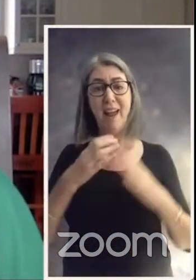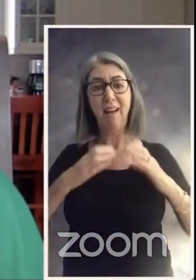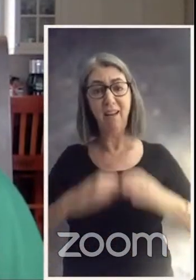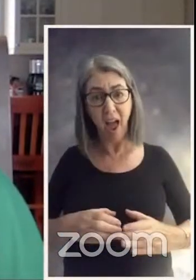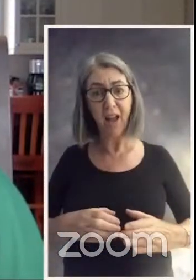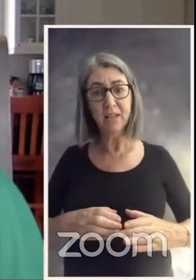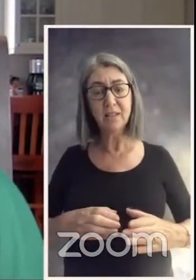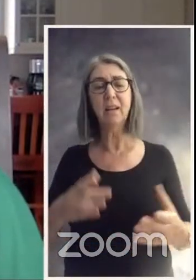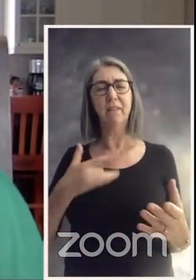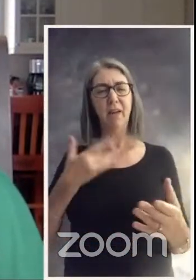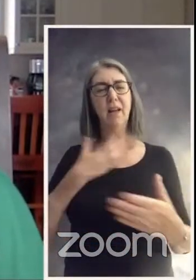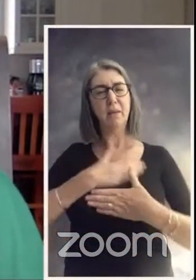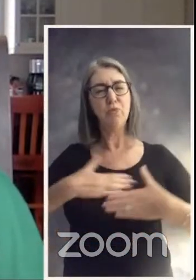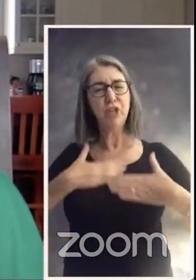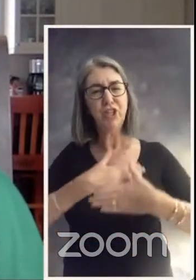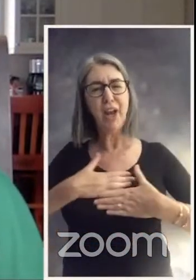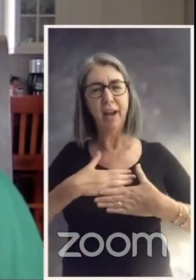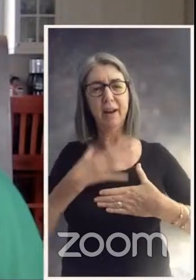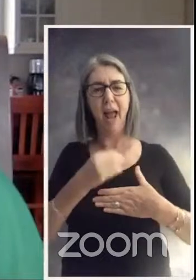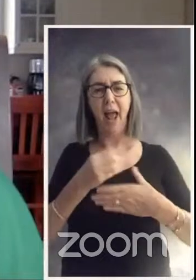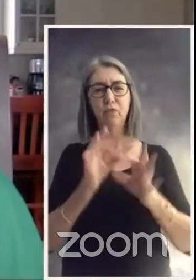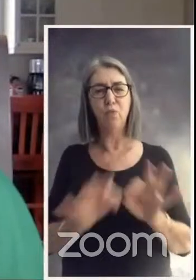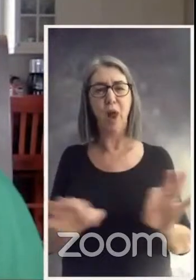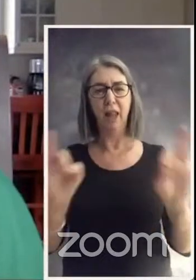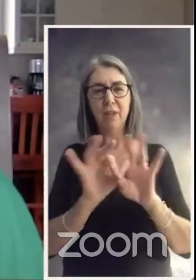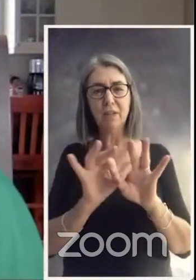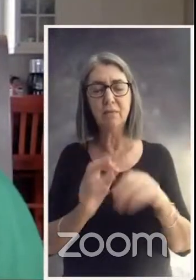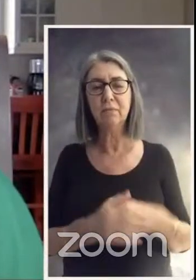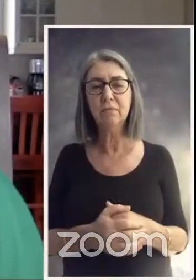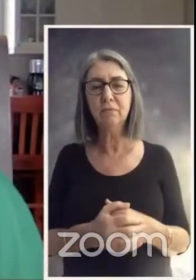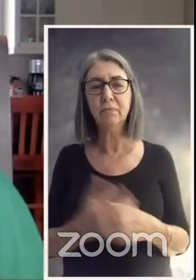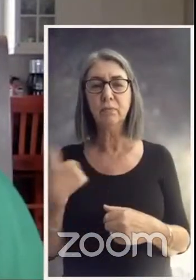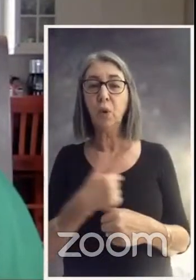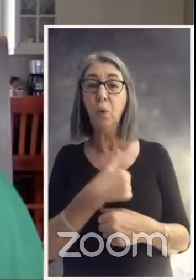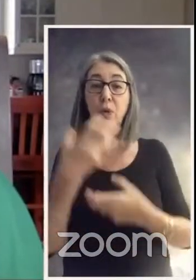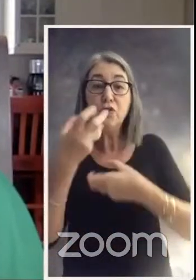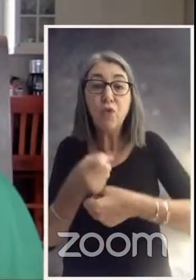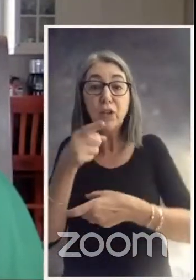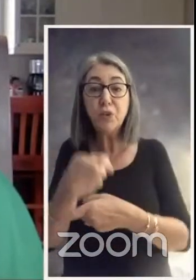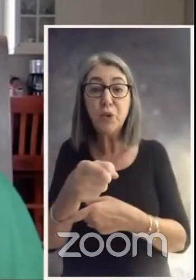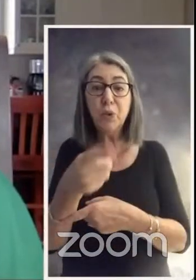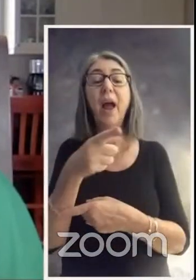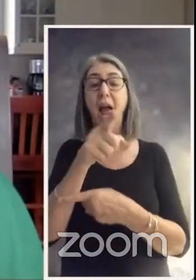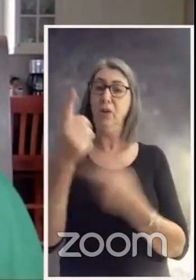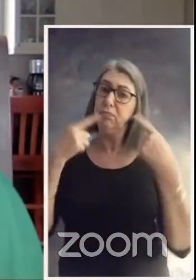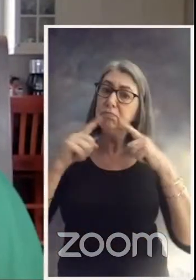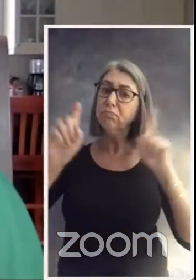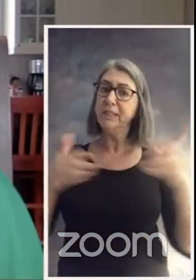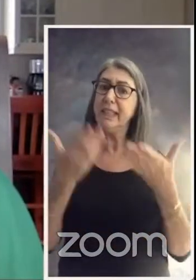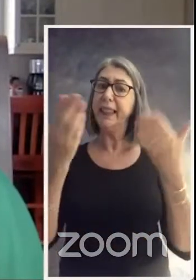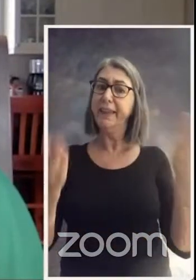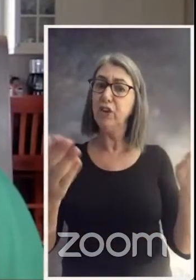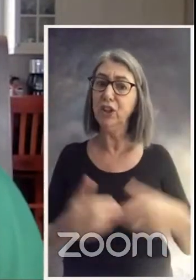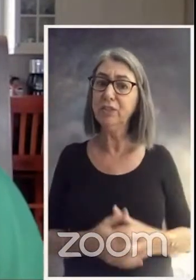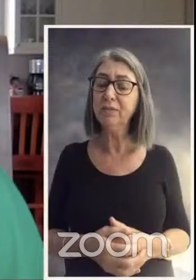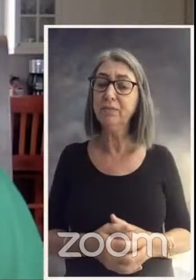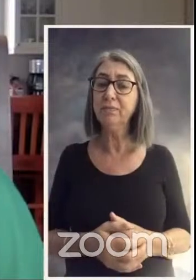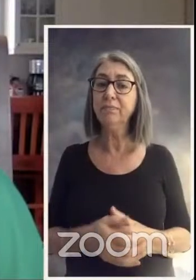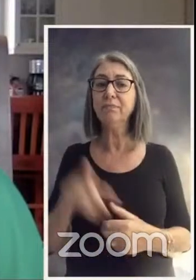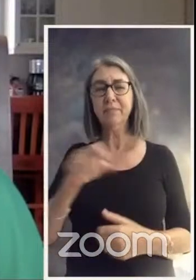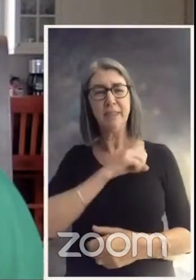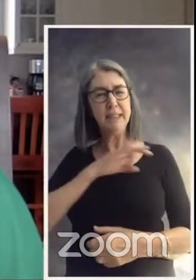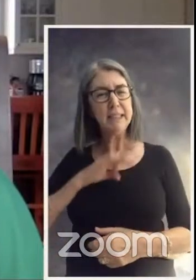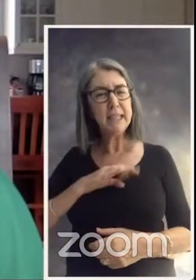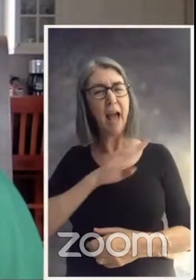and clients, feel appreciated and relevant. We trust you, and you deliver. It's